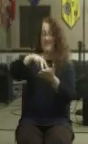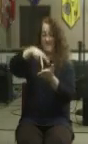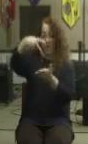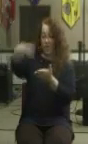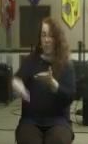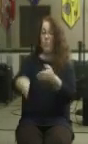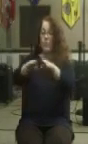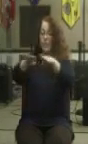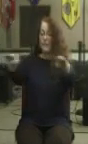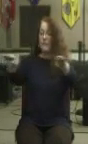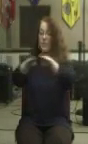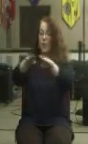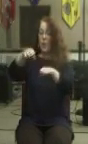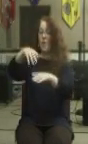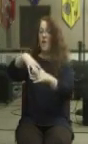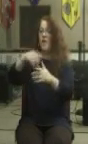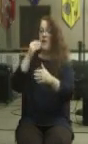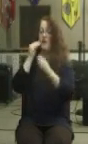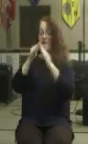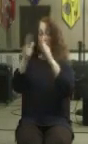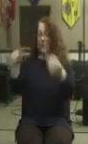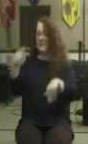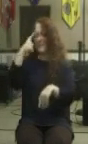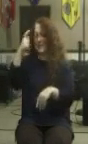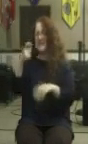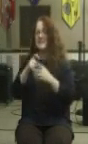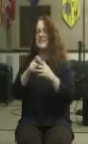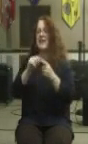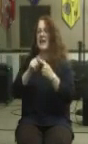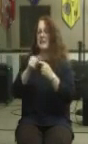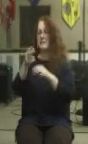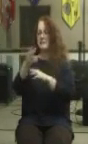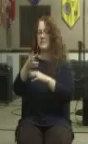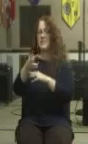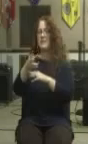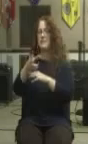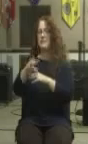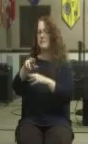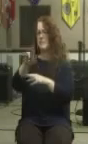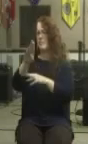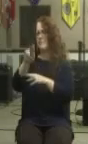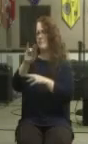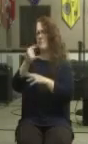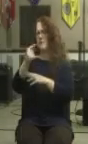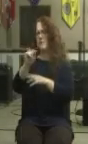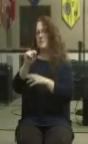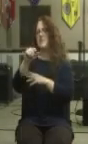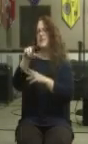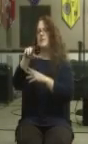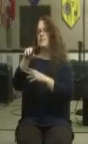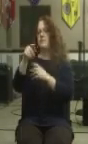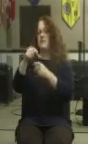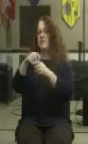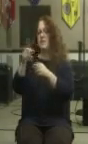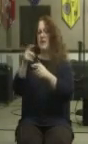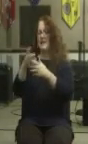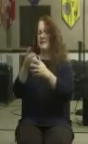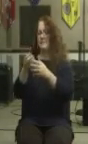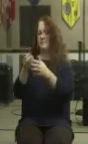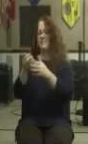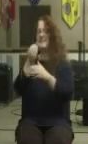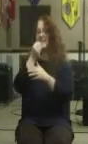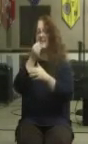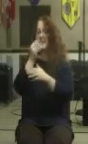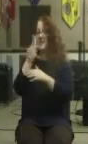her apartment because it was so eaten up by termites. Fell through.